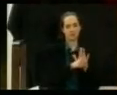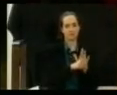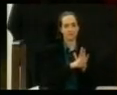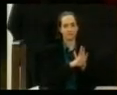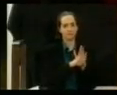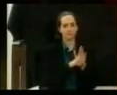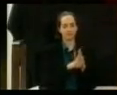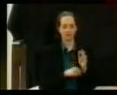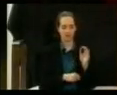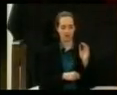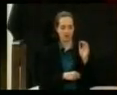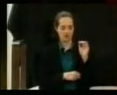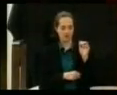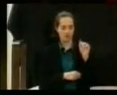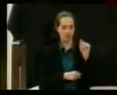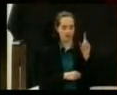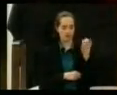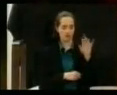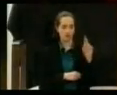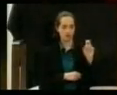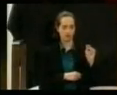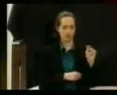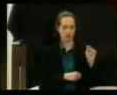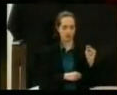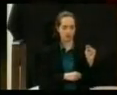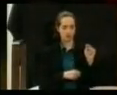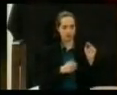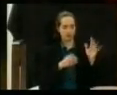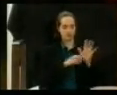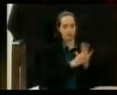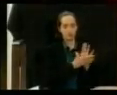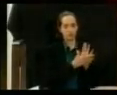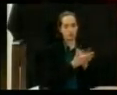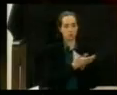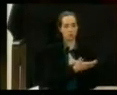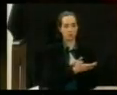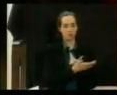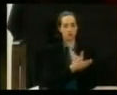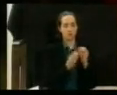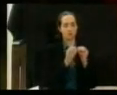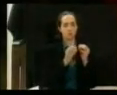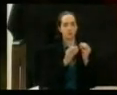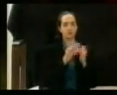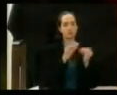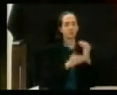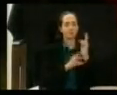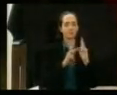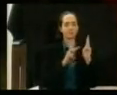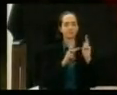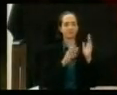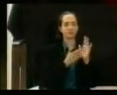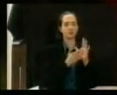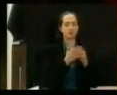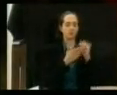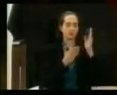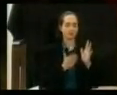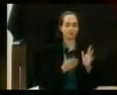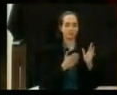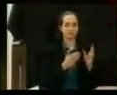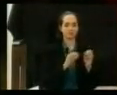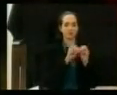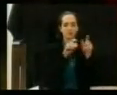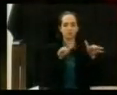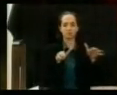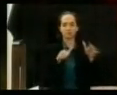would ease the overcrowding that the new Gibbs school will inevitably be faced with. Knox County